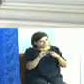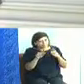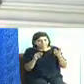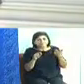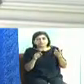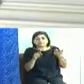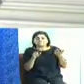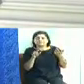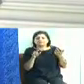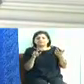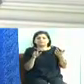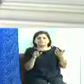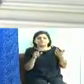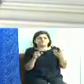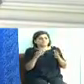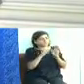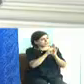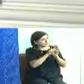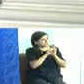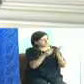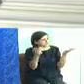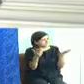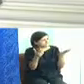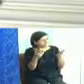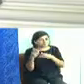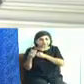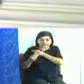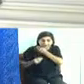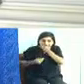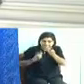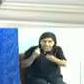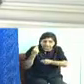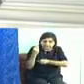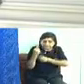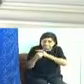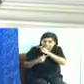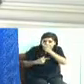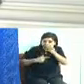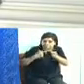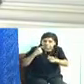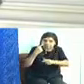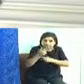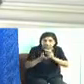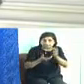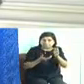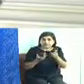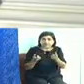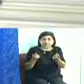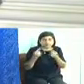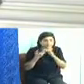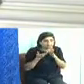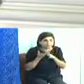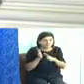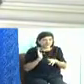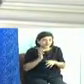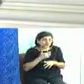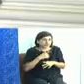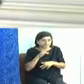symbol of inheritance and of the lineage that comes down through us, through our